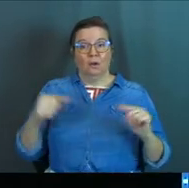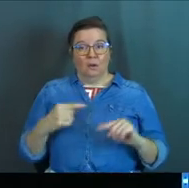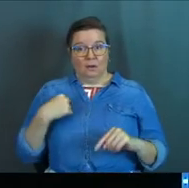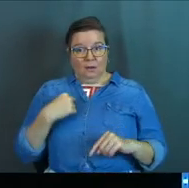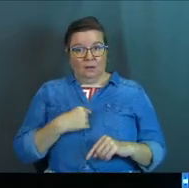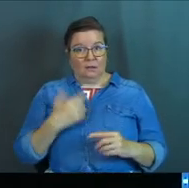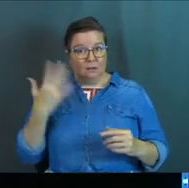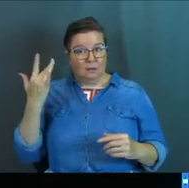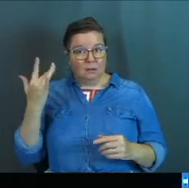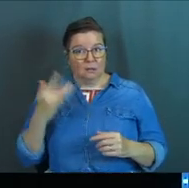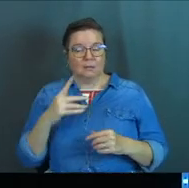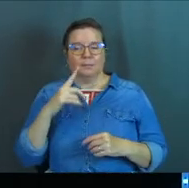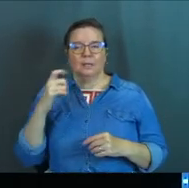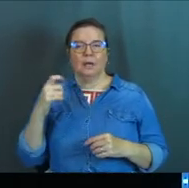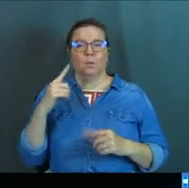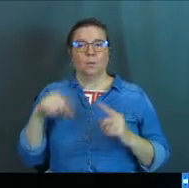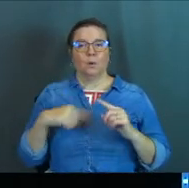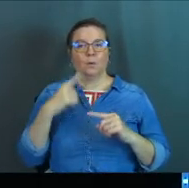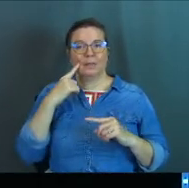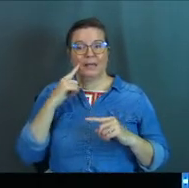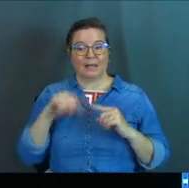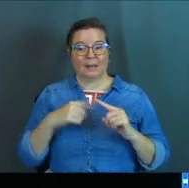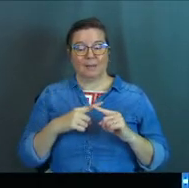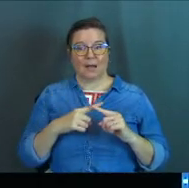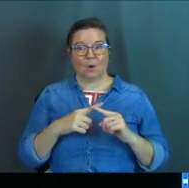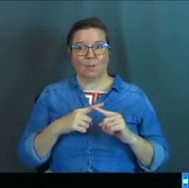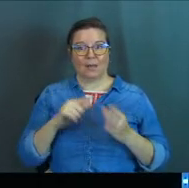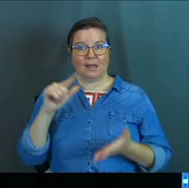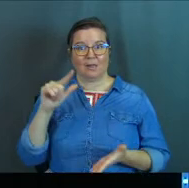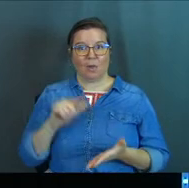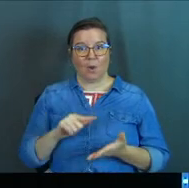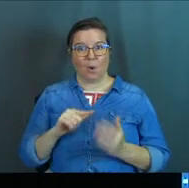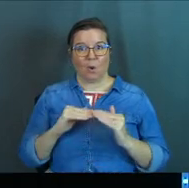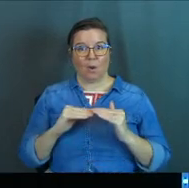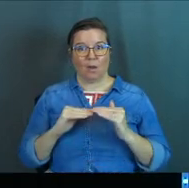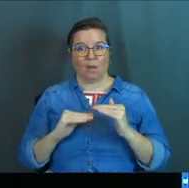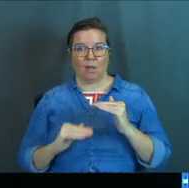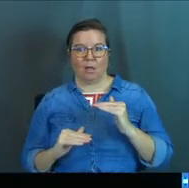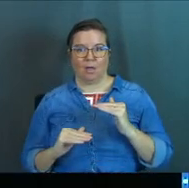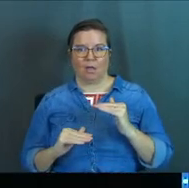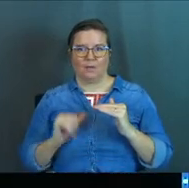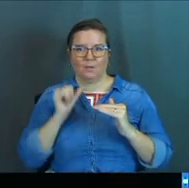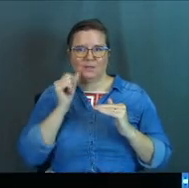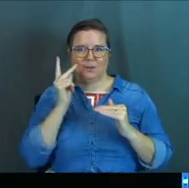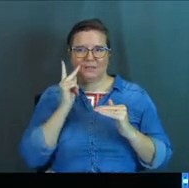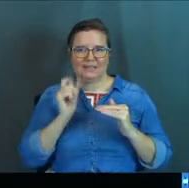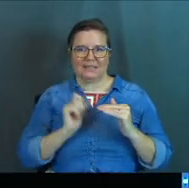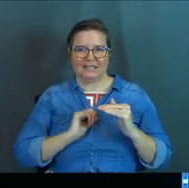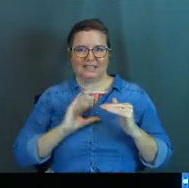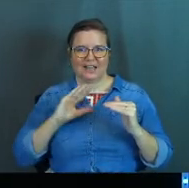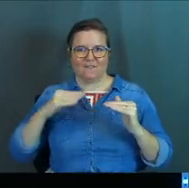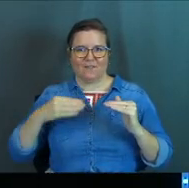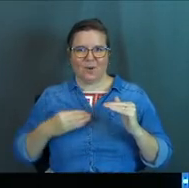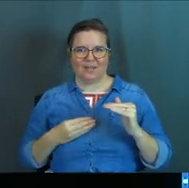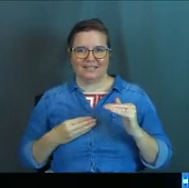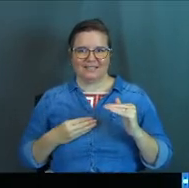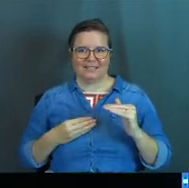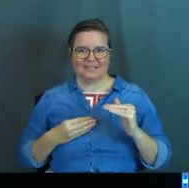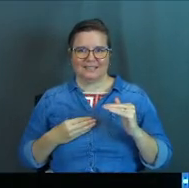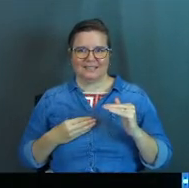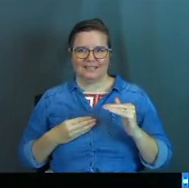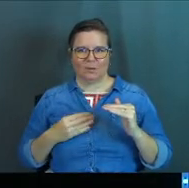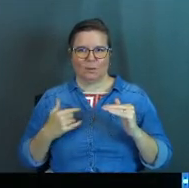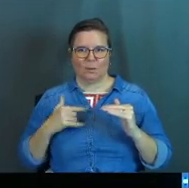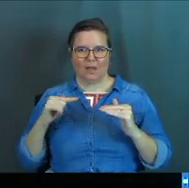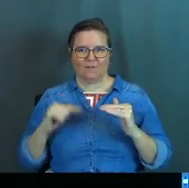hurts us is because when we think it's all about being low, we won't see the self-focus that we have